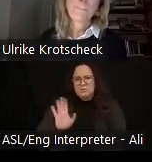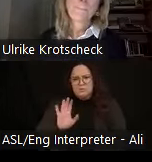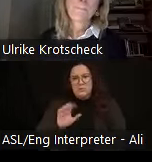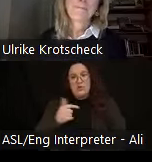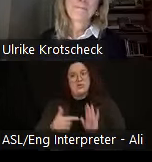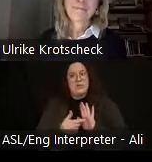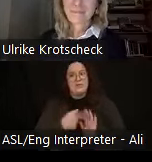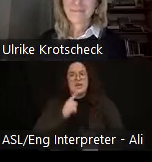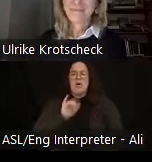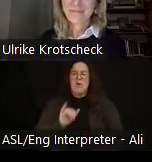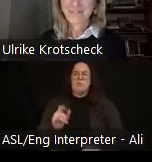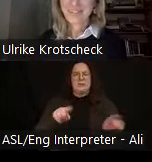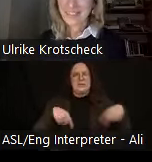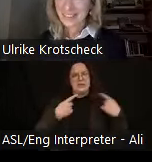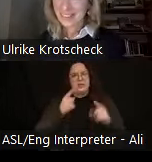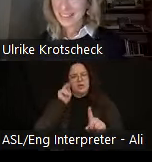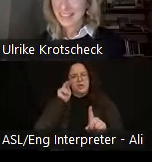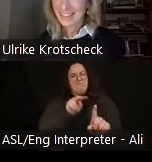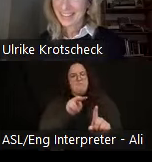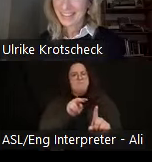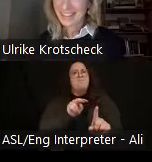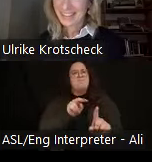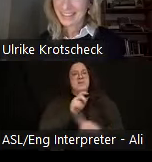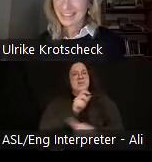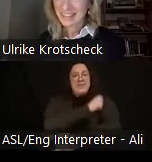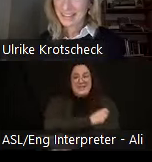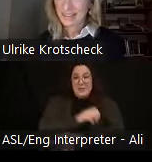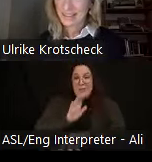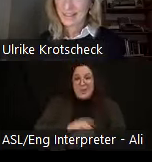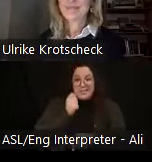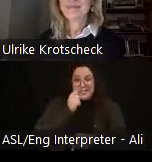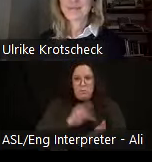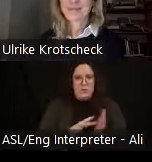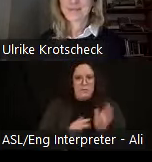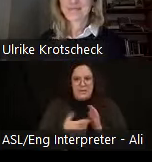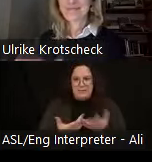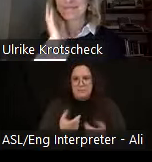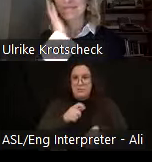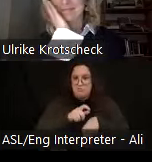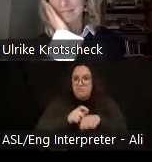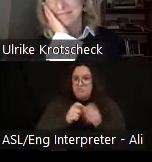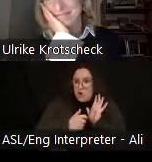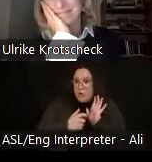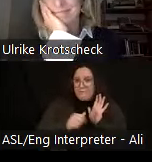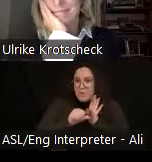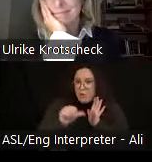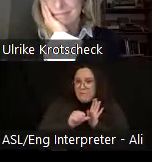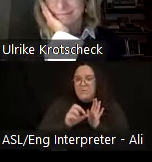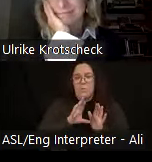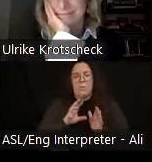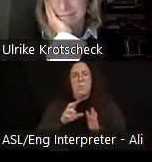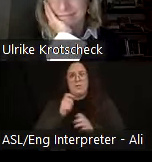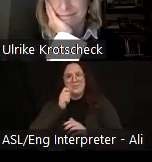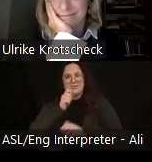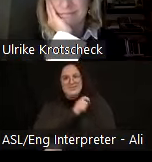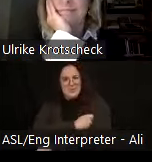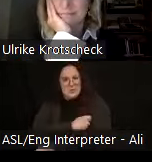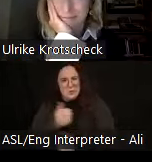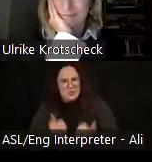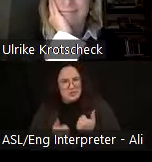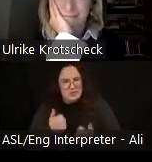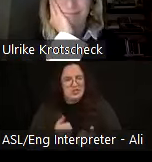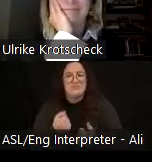wait, what does it mean when something's inscribed into skin? And this is where that multidisciplinary research, the integration of